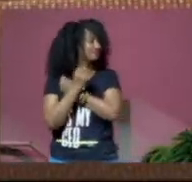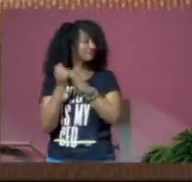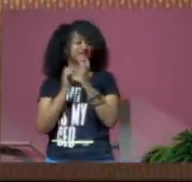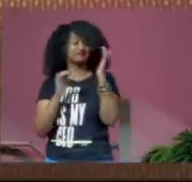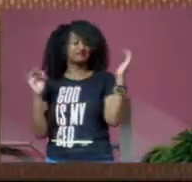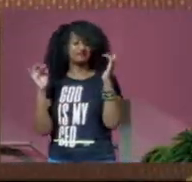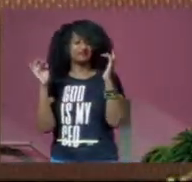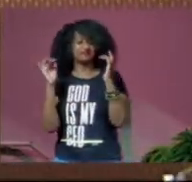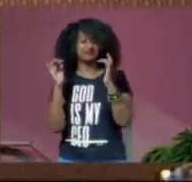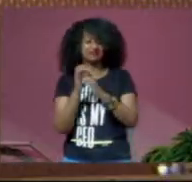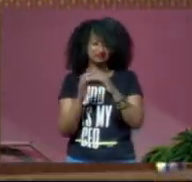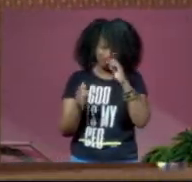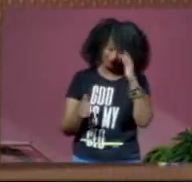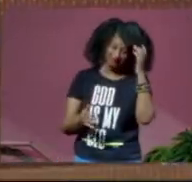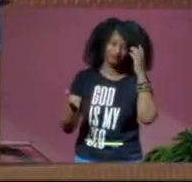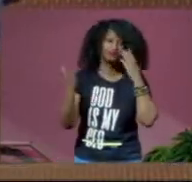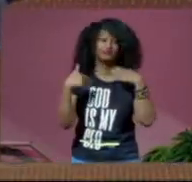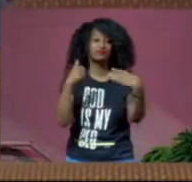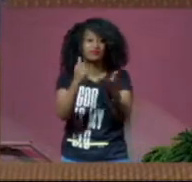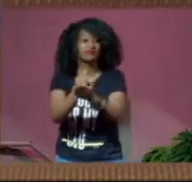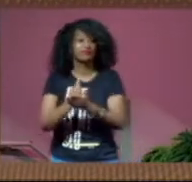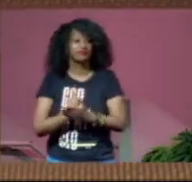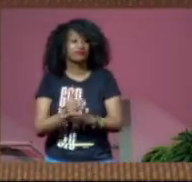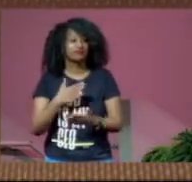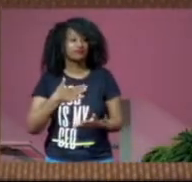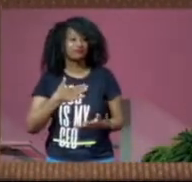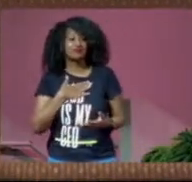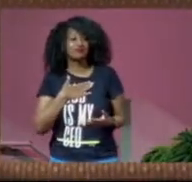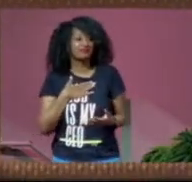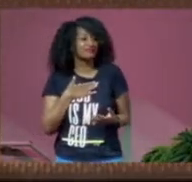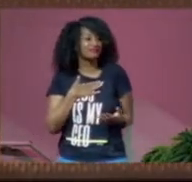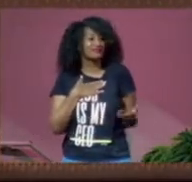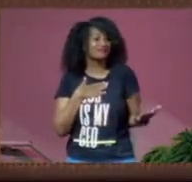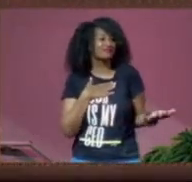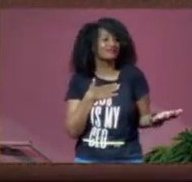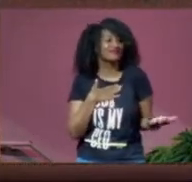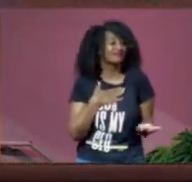Lord Jesus, come on, help me. My